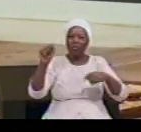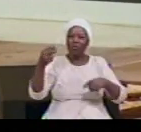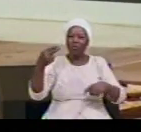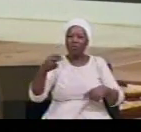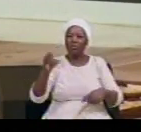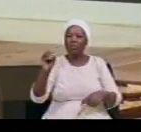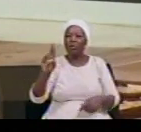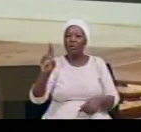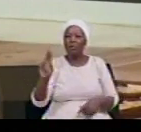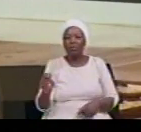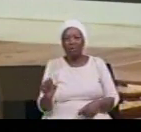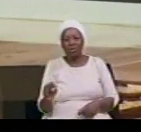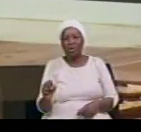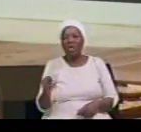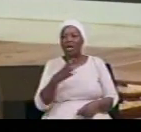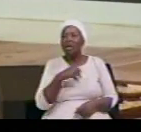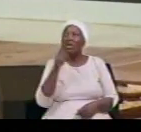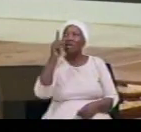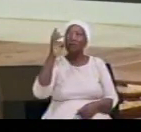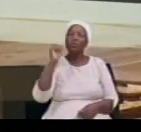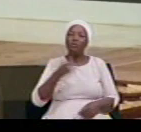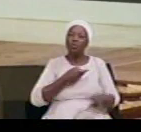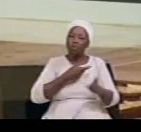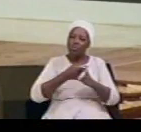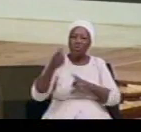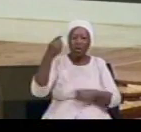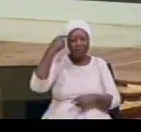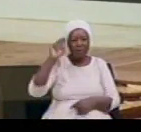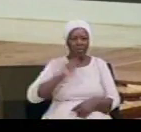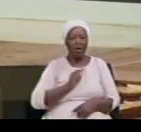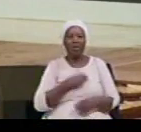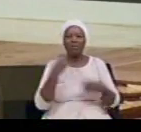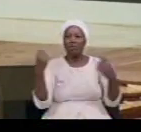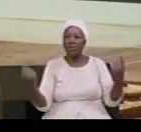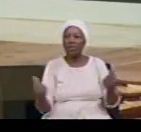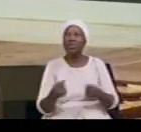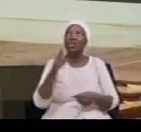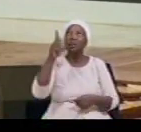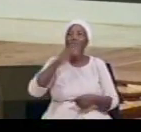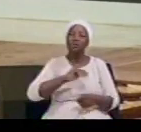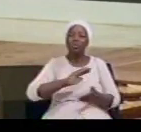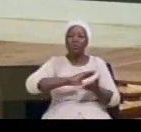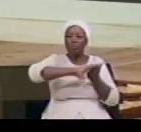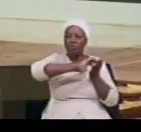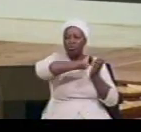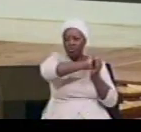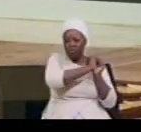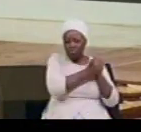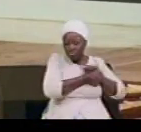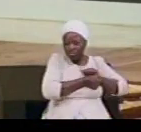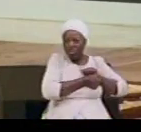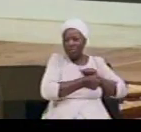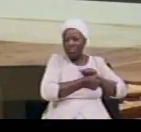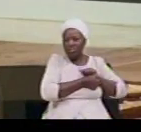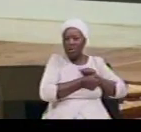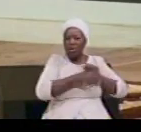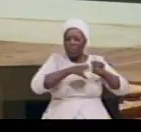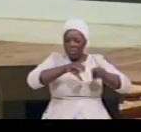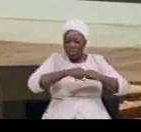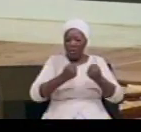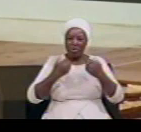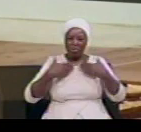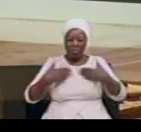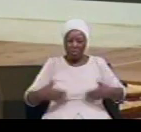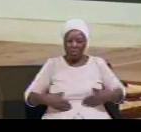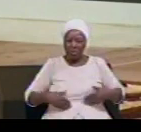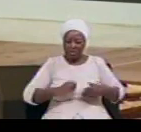wounded for our transgressions. He was bruised, broken body, bruised body. He